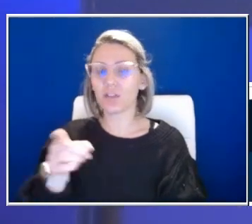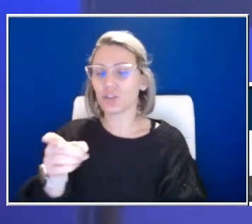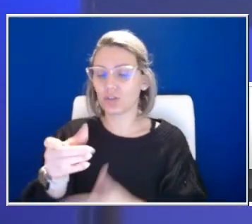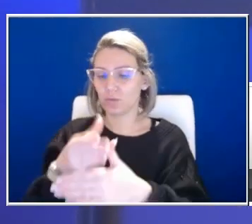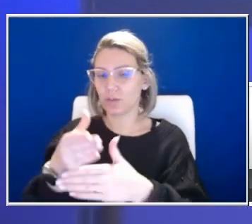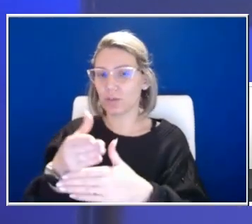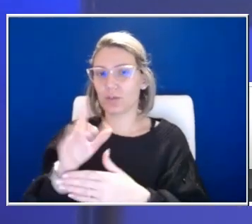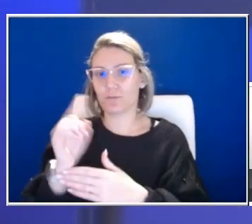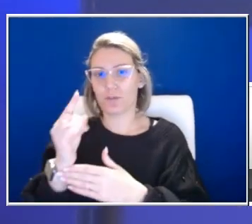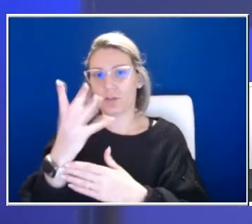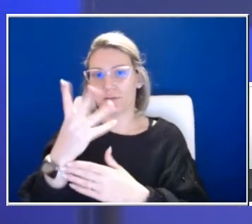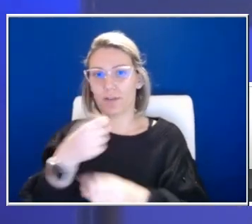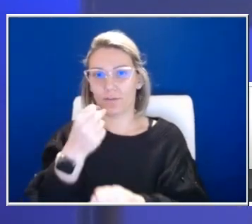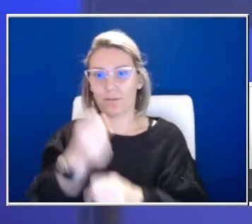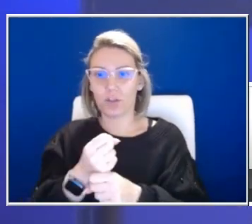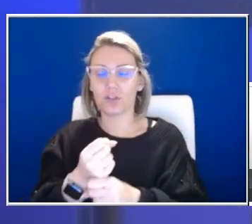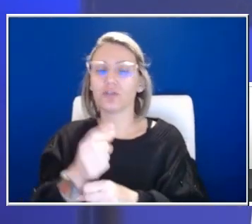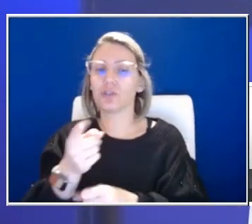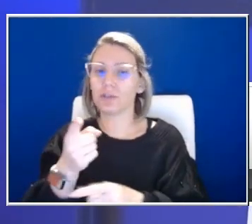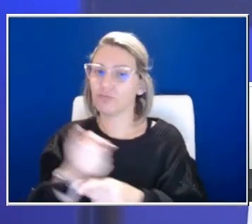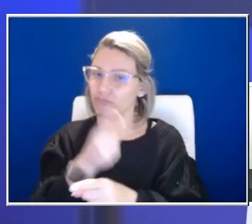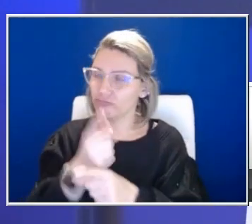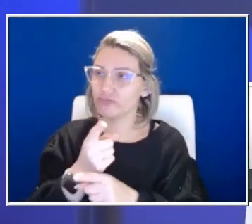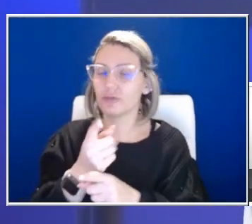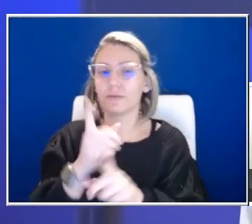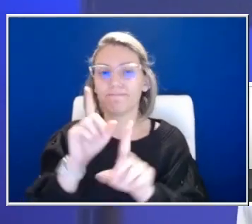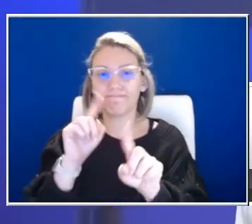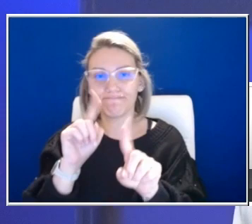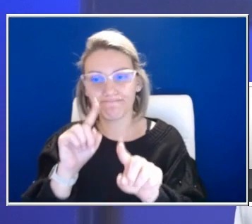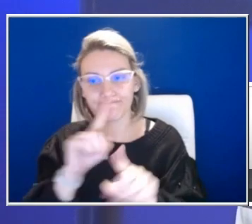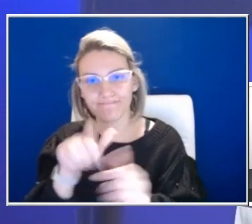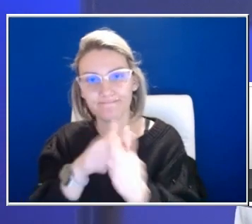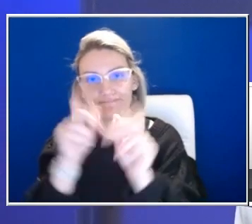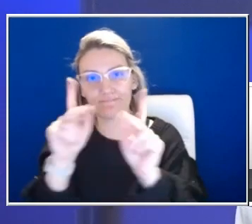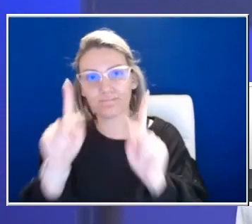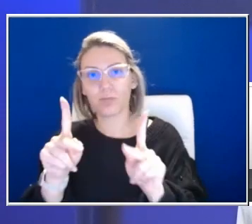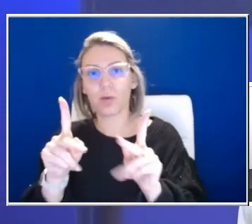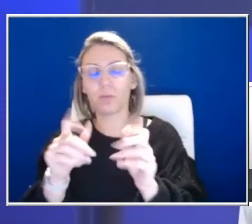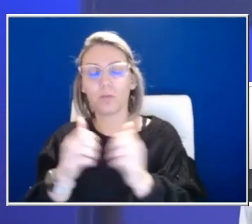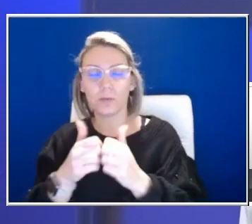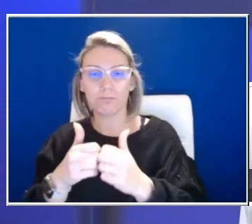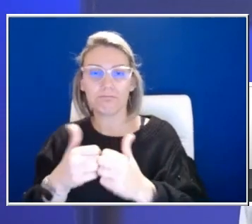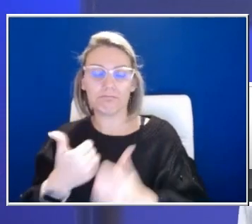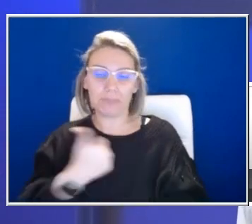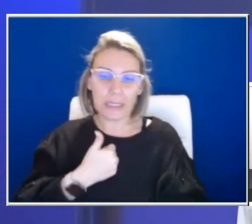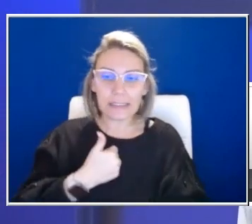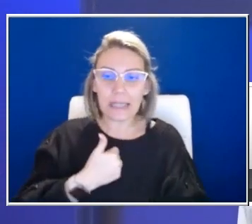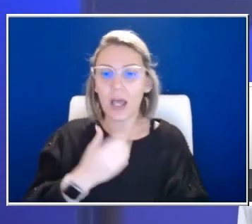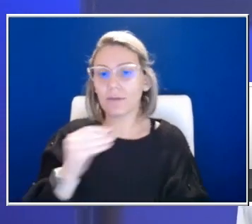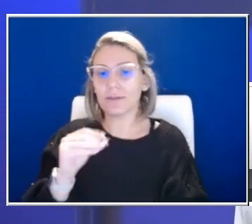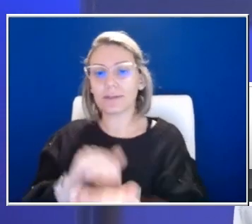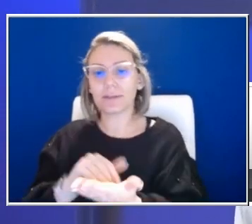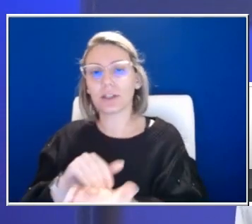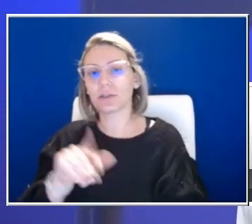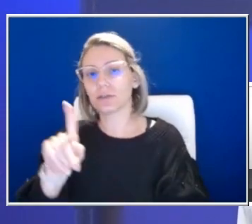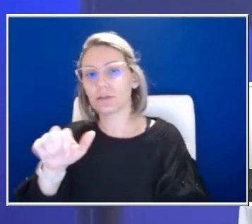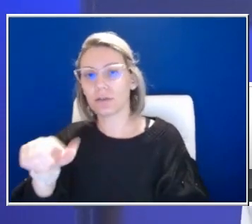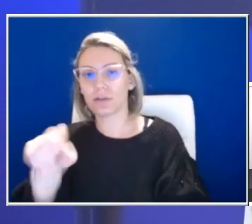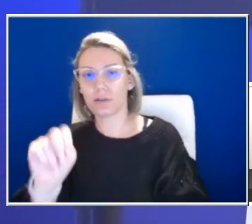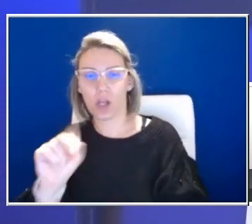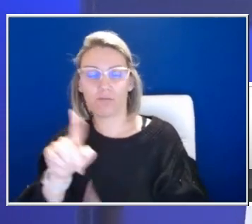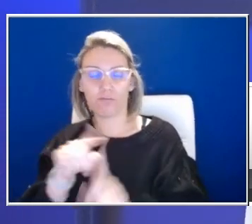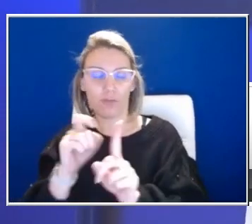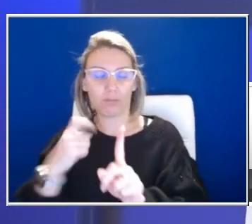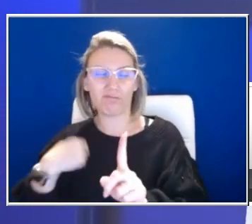she has quite routine follow-up with from the breast cancer side with myself and Dr. Khan from the breast medical oncology side of